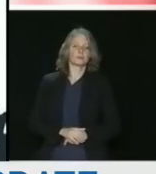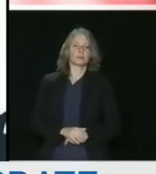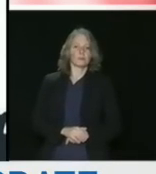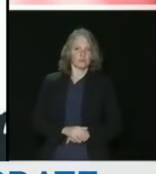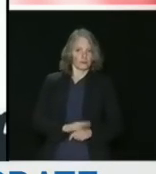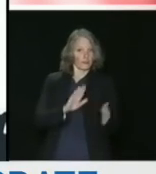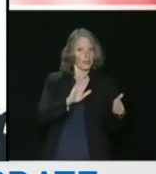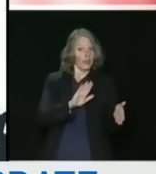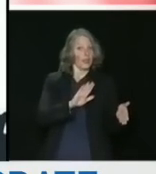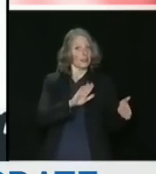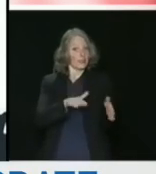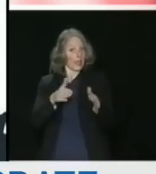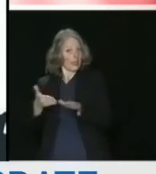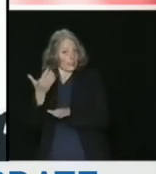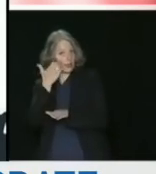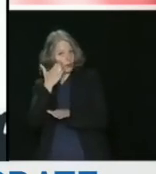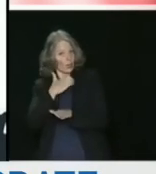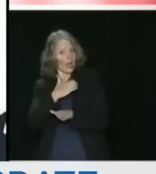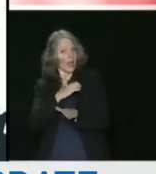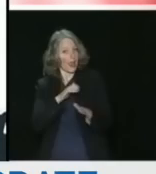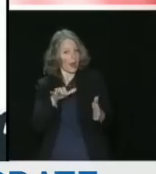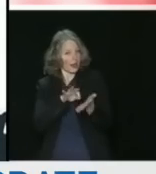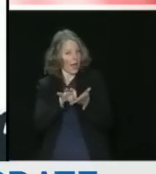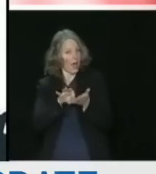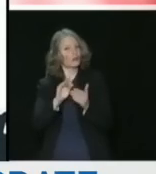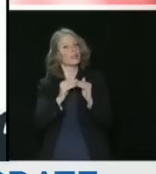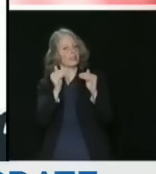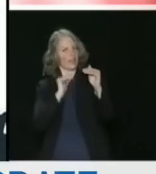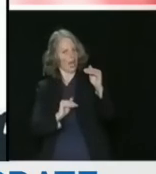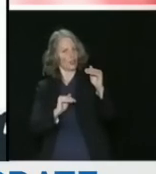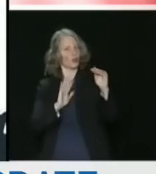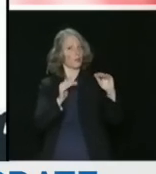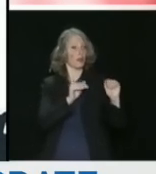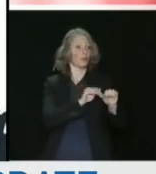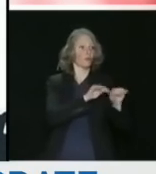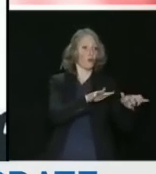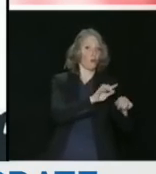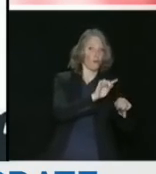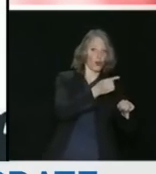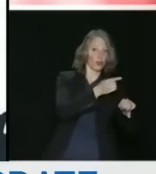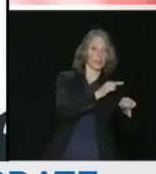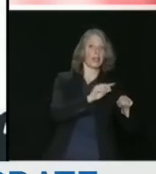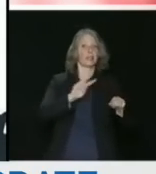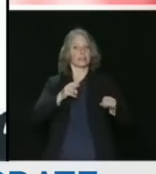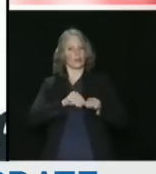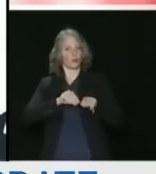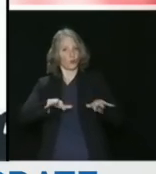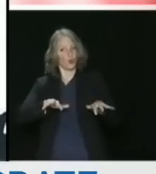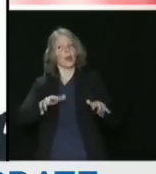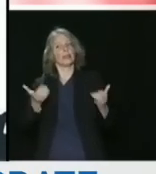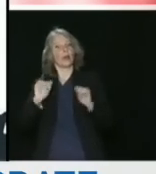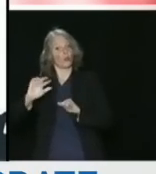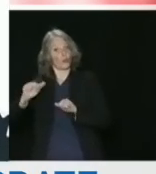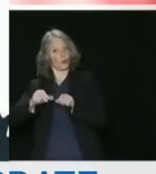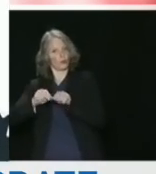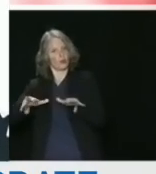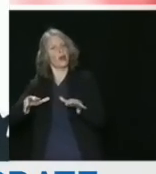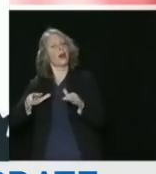The number of daily reported deaths remains well below the peaks during the first and second